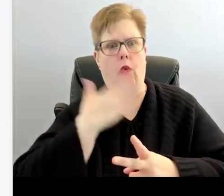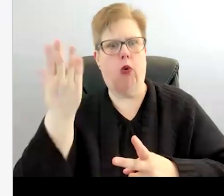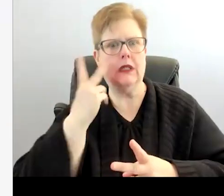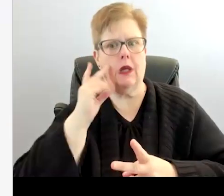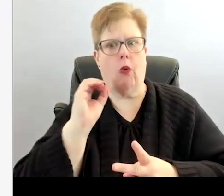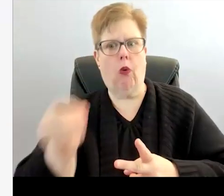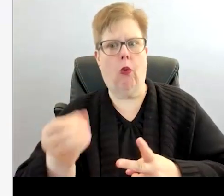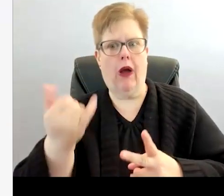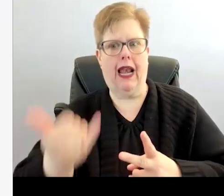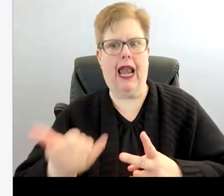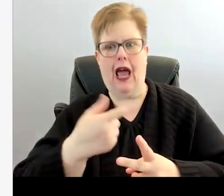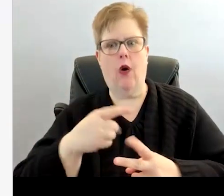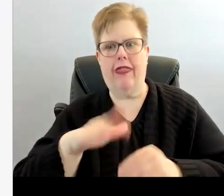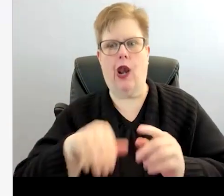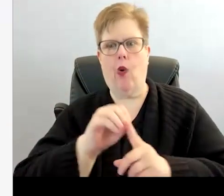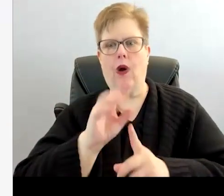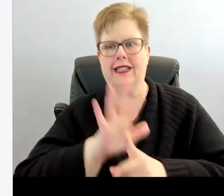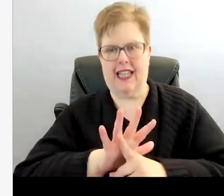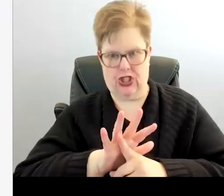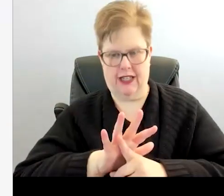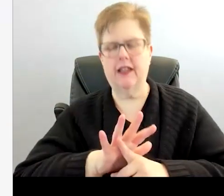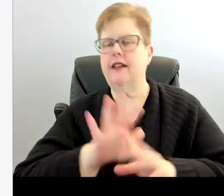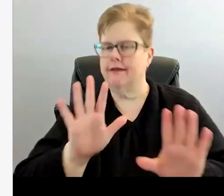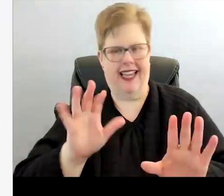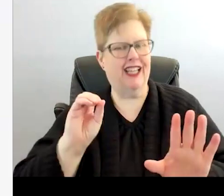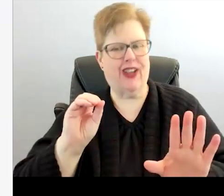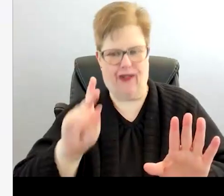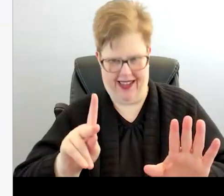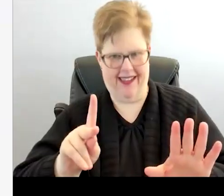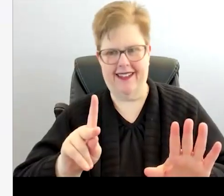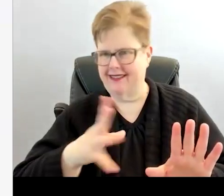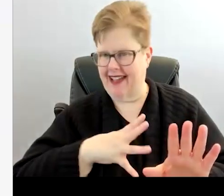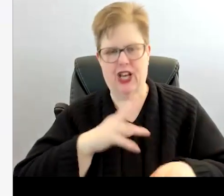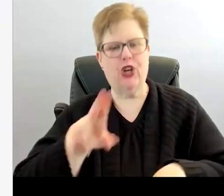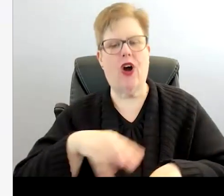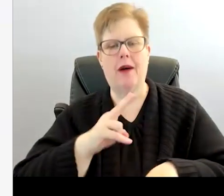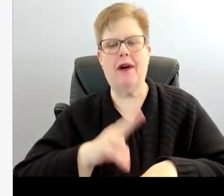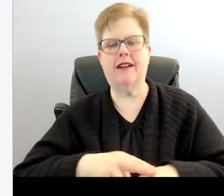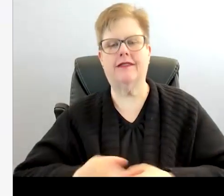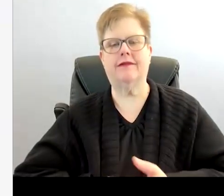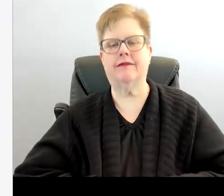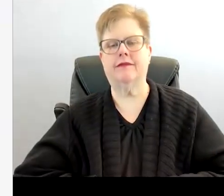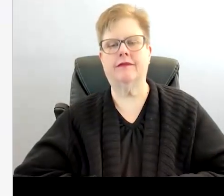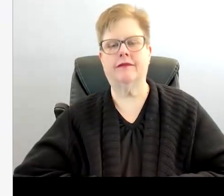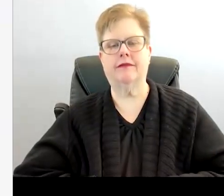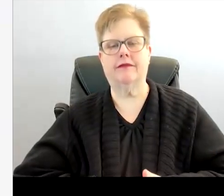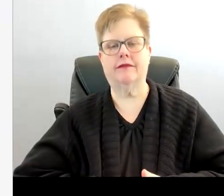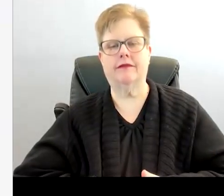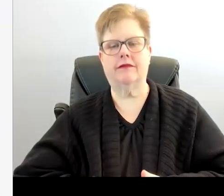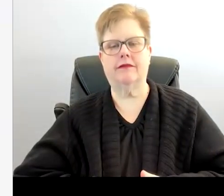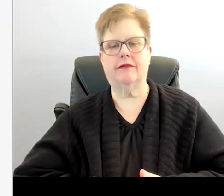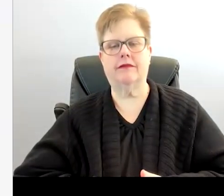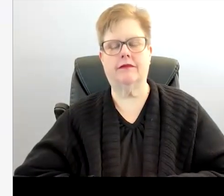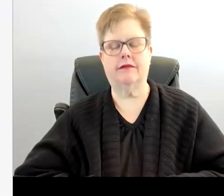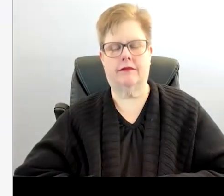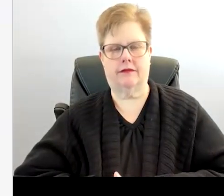see anything other than orientation here, that is completely normal. What you want to do though, in